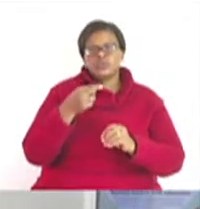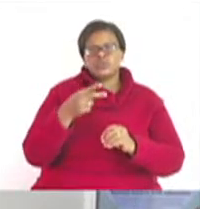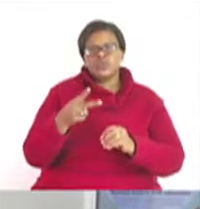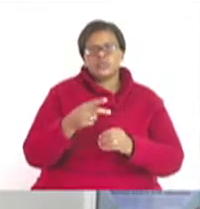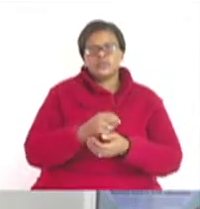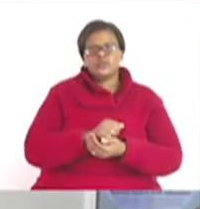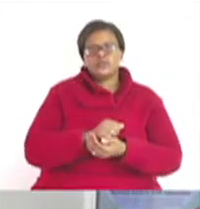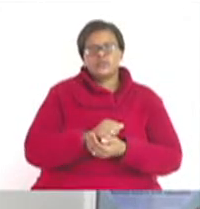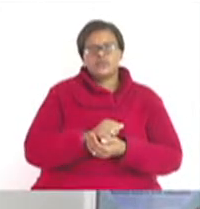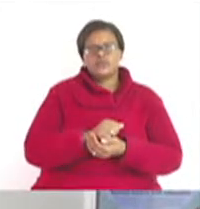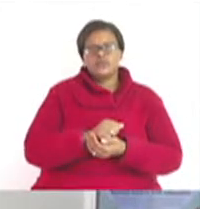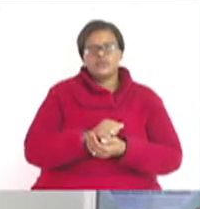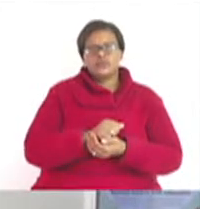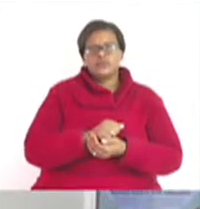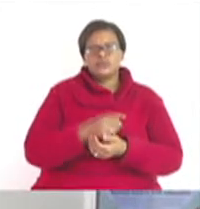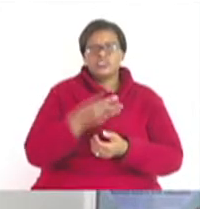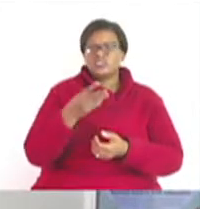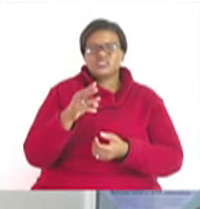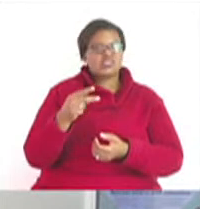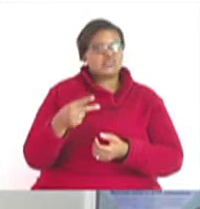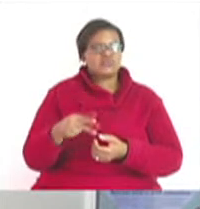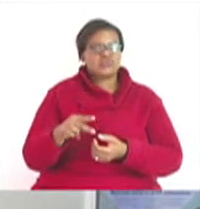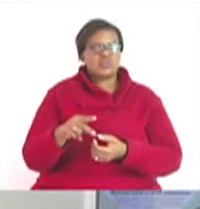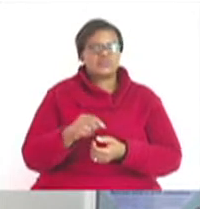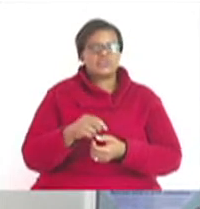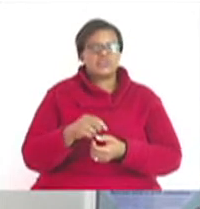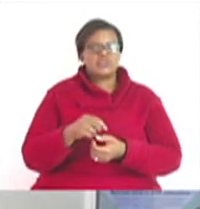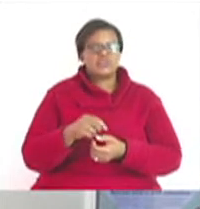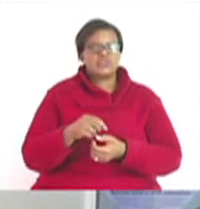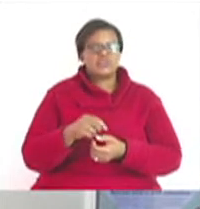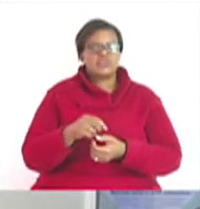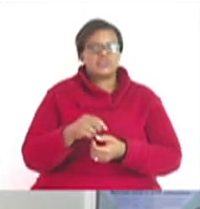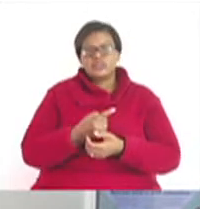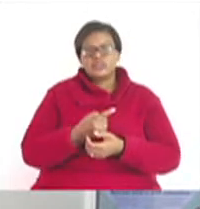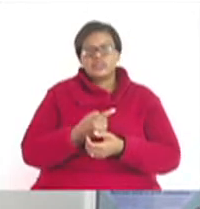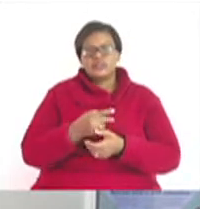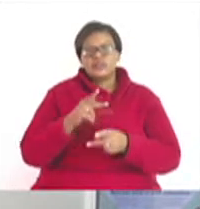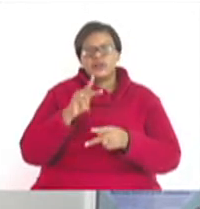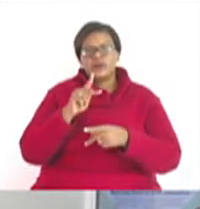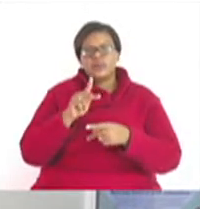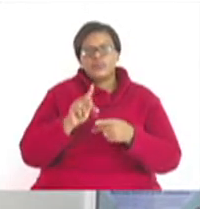it cannot be a prime number or a prime factor.